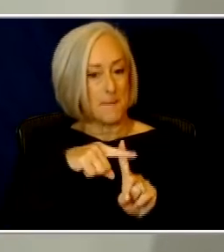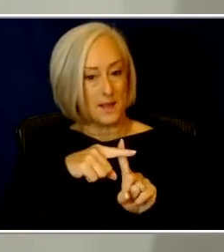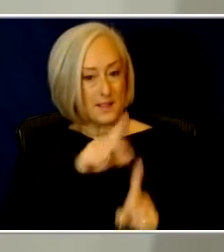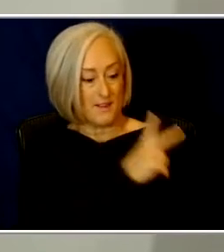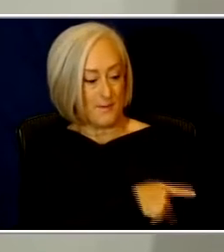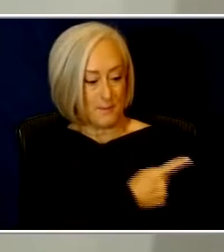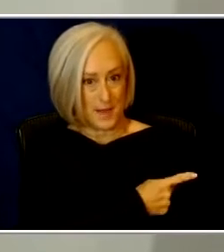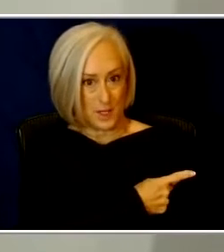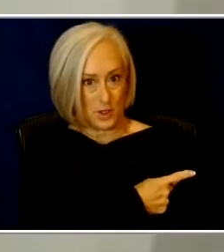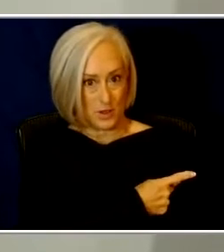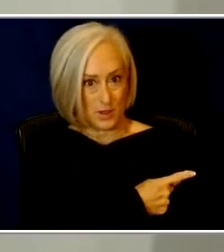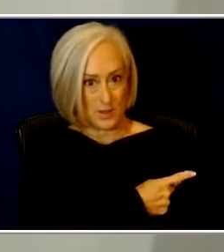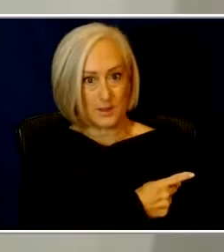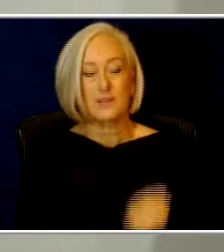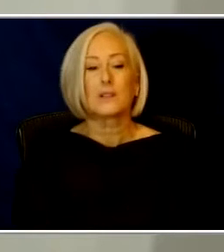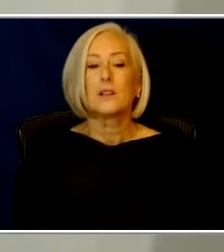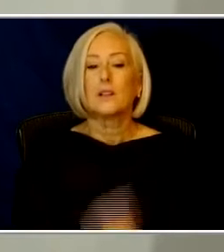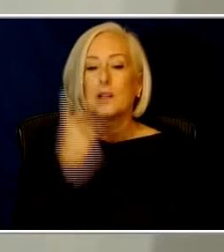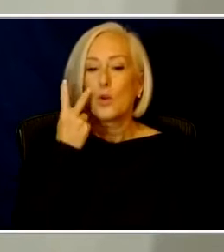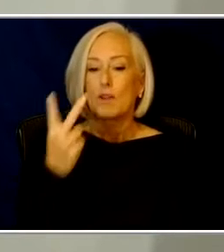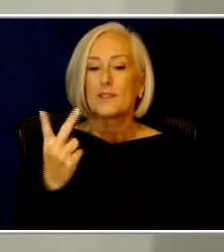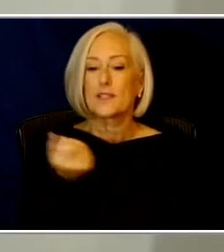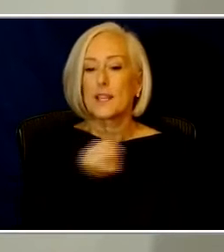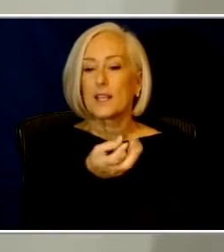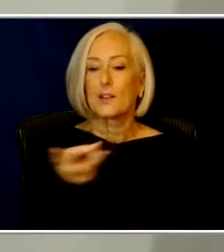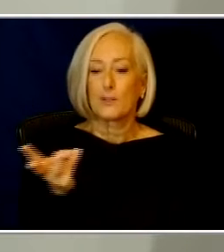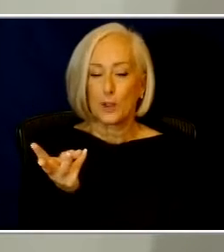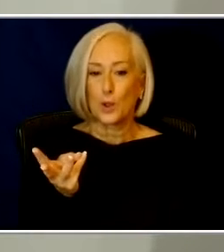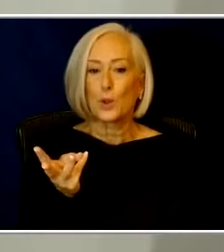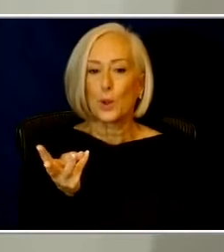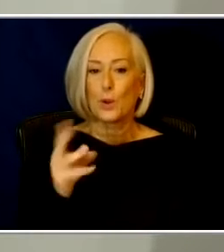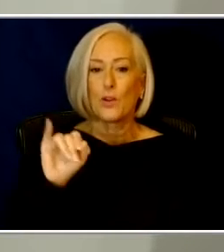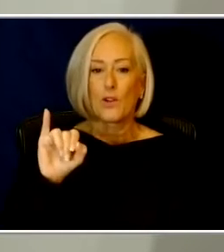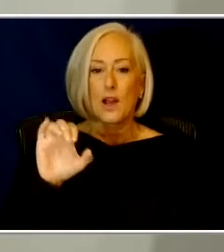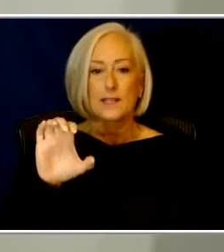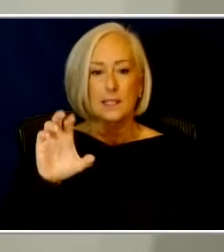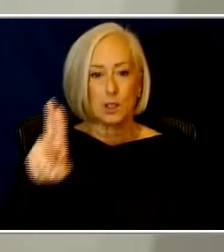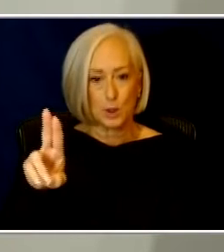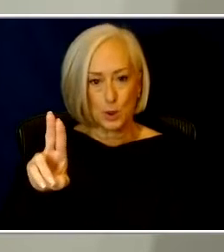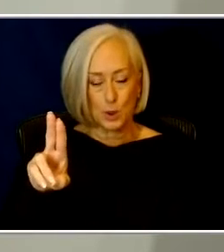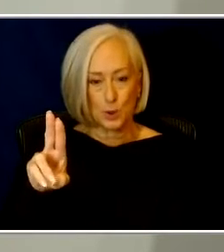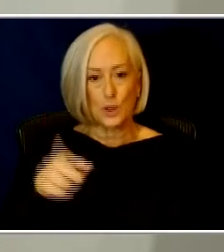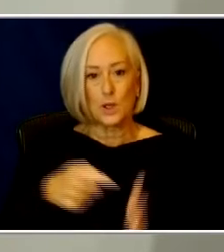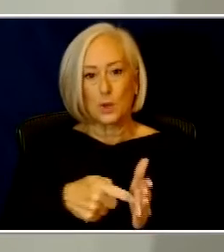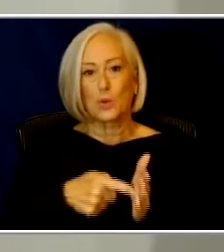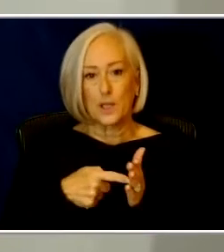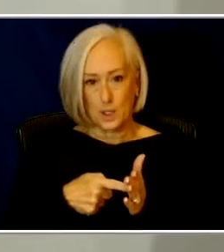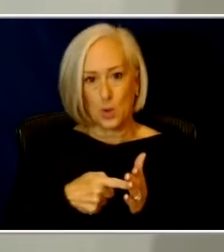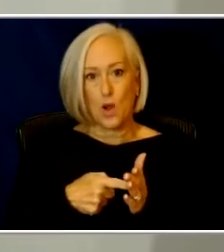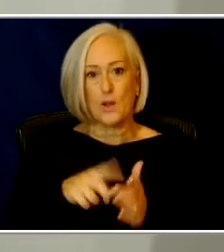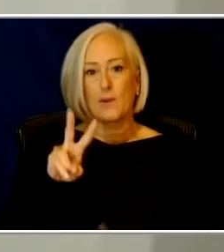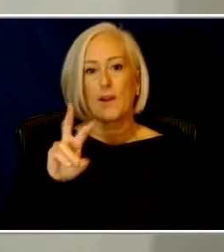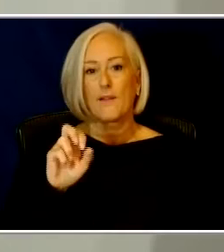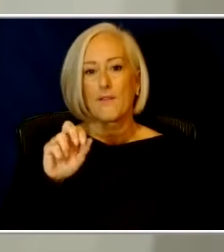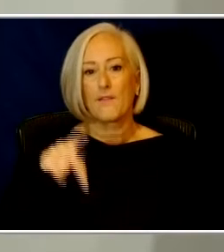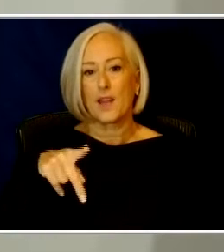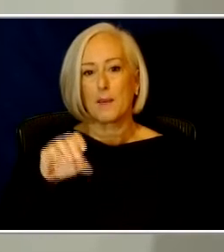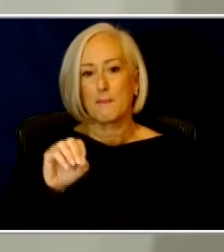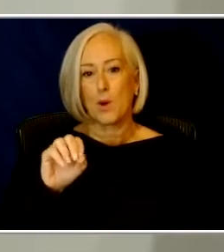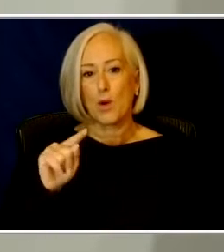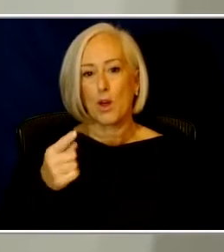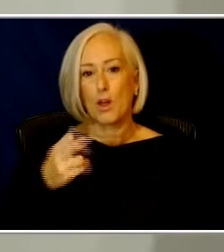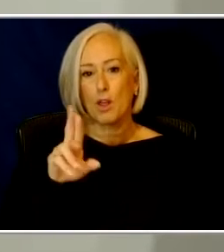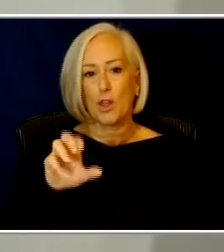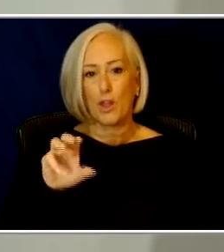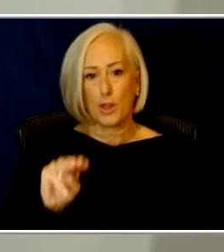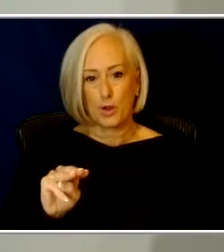medical status. We've seen a few that have been in the ICU requiring vapotherm. We haven't had anybody ventilated for